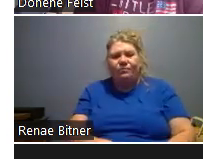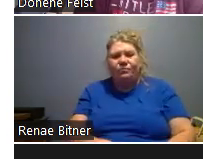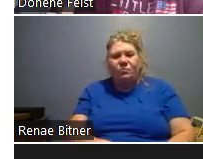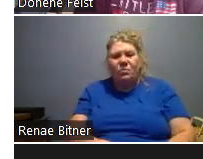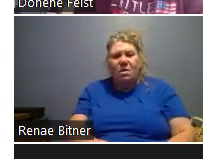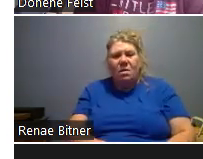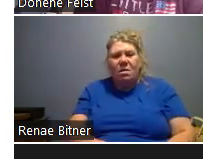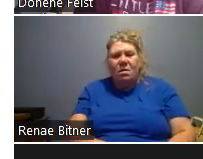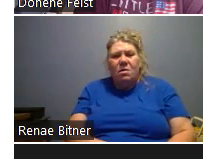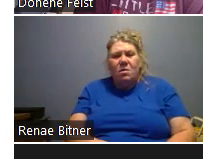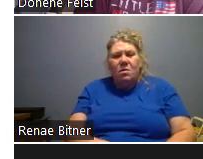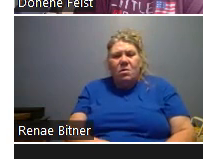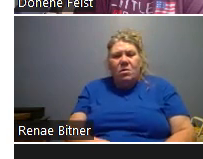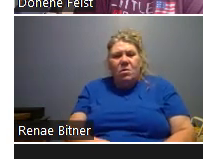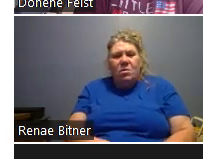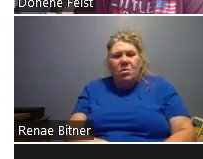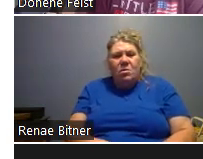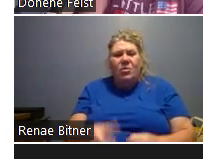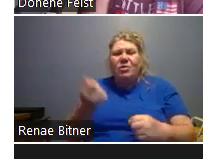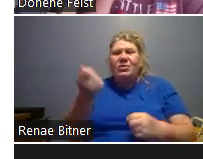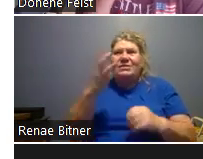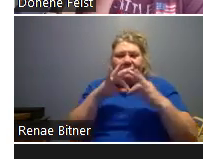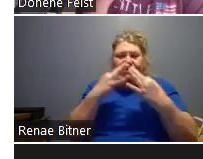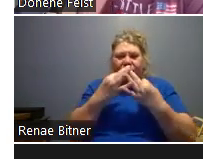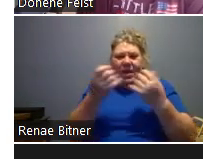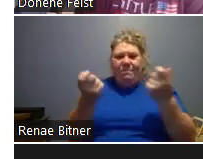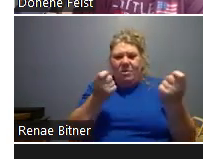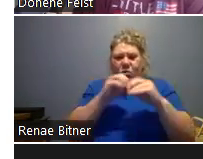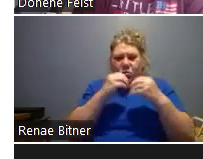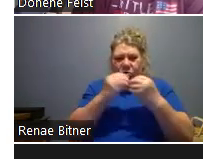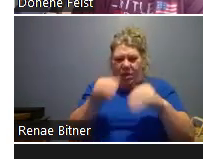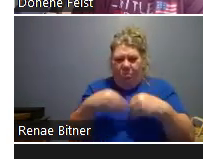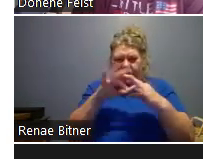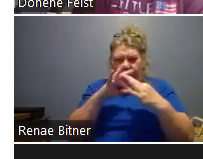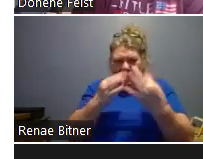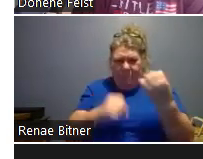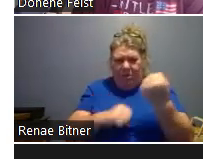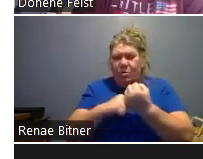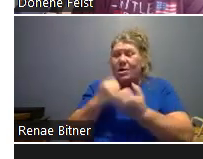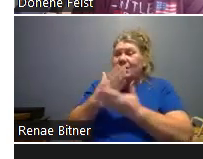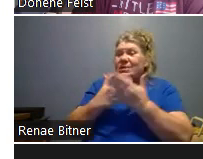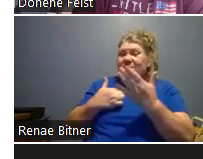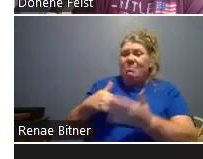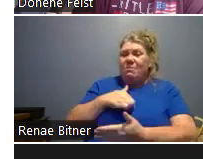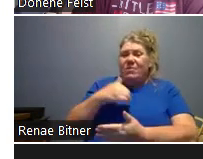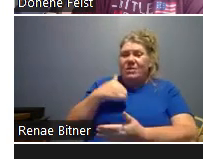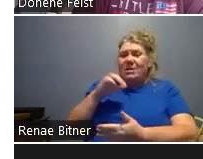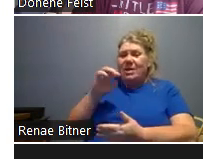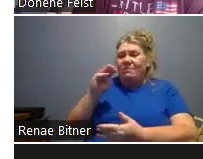So there are several family-run organizations that provide family support. Some of us have a memorandum